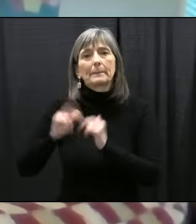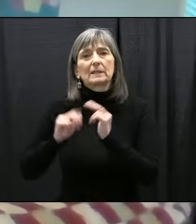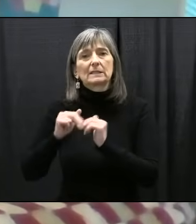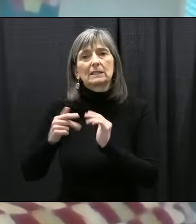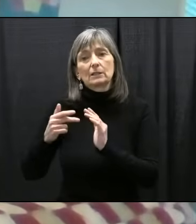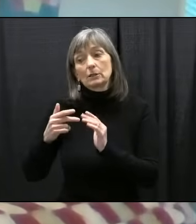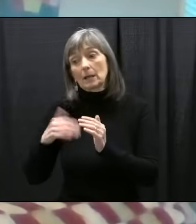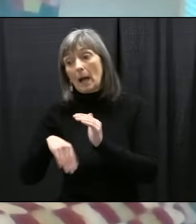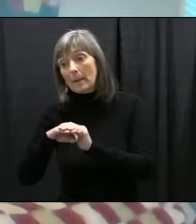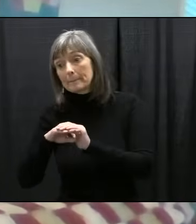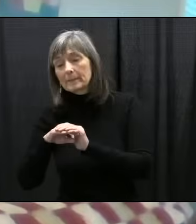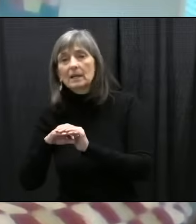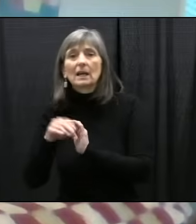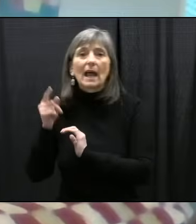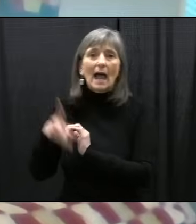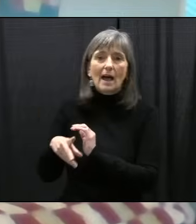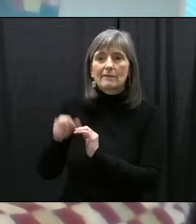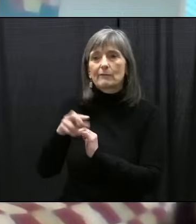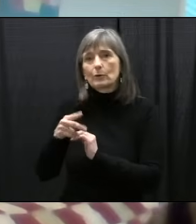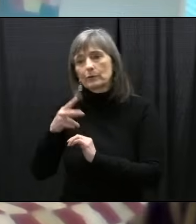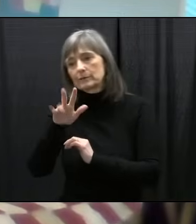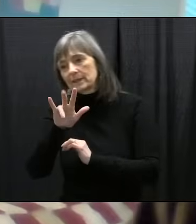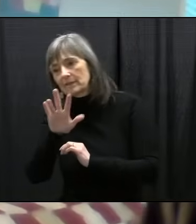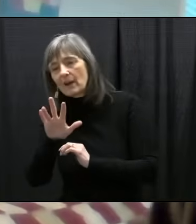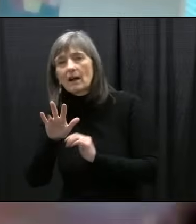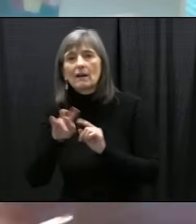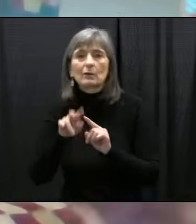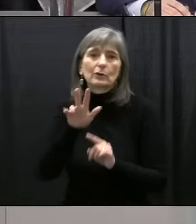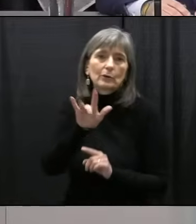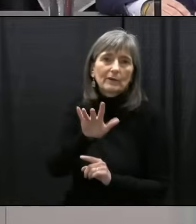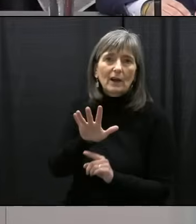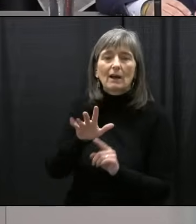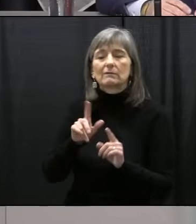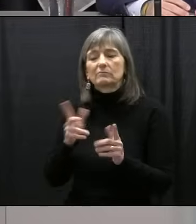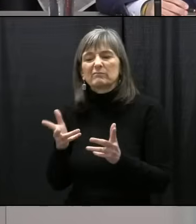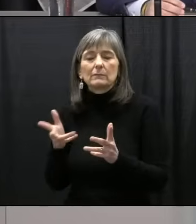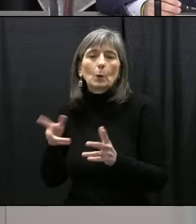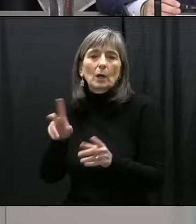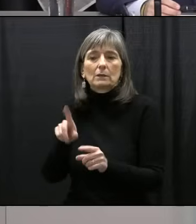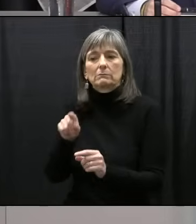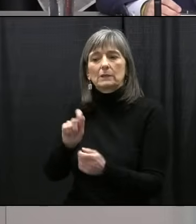buildings, or the venues, sorry. Thank you.